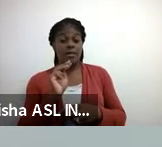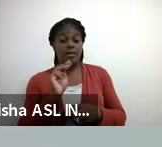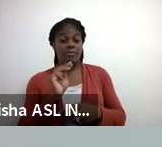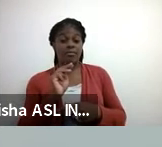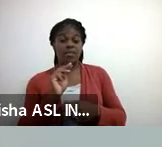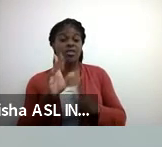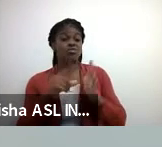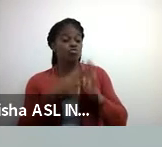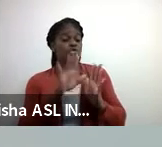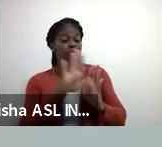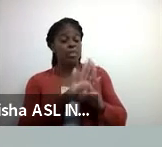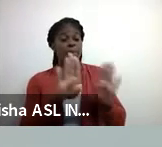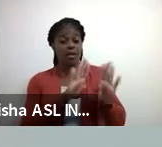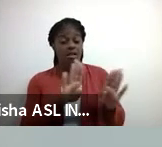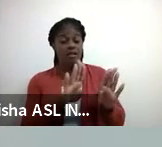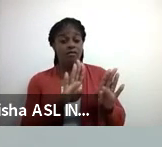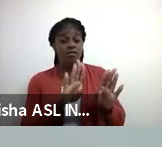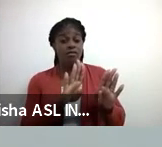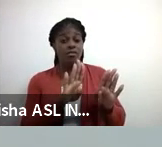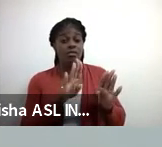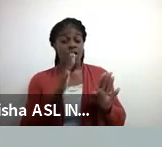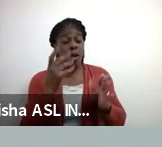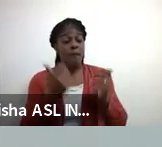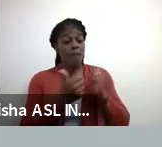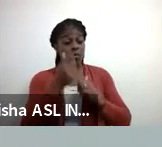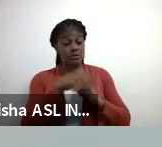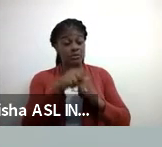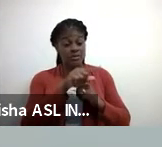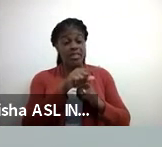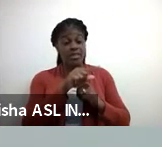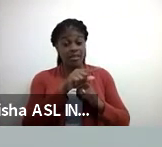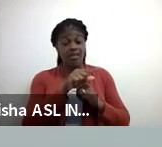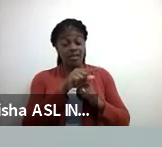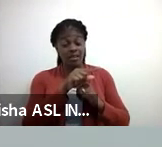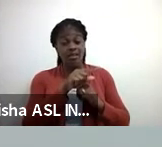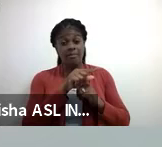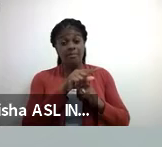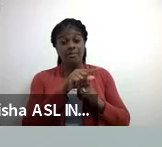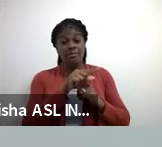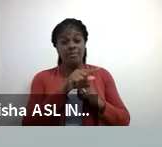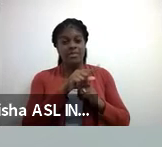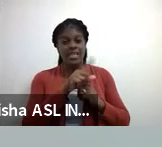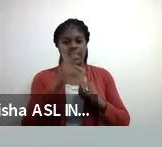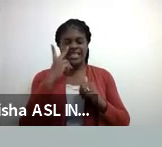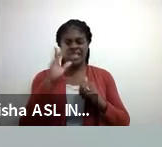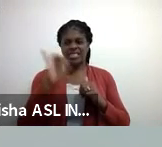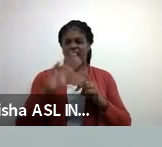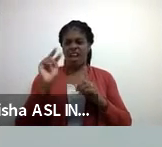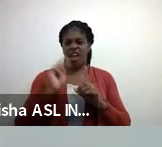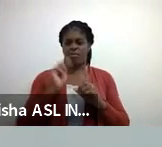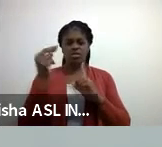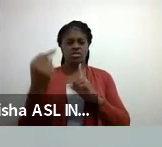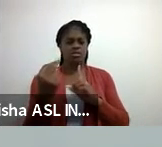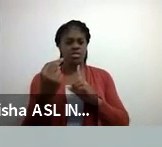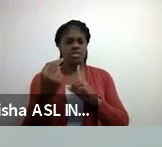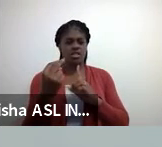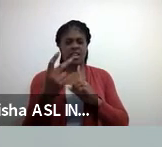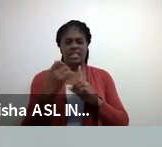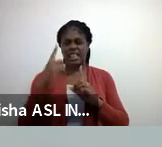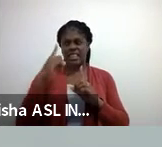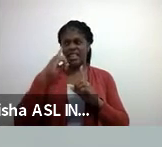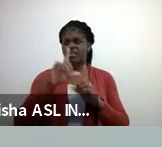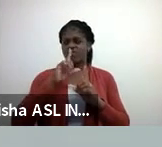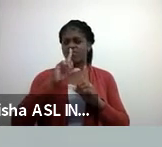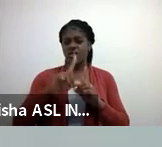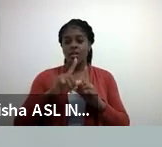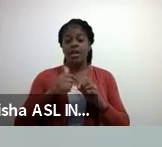behavior is that for many of them, they see these perceptions, they see them as real, and they begin to